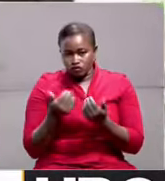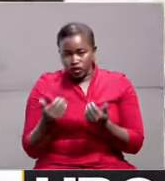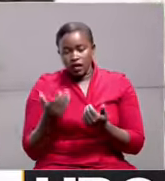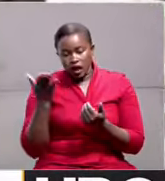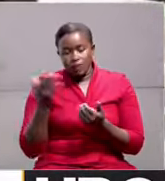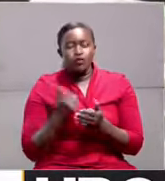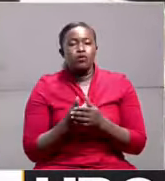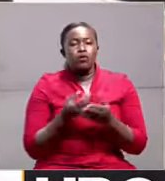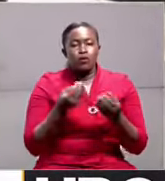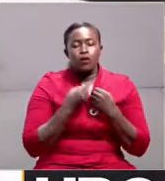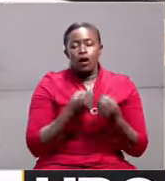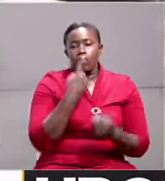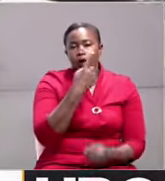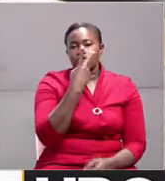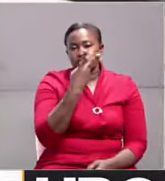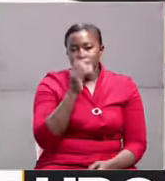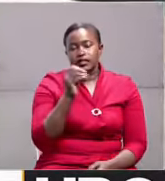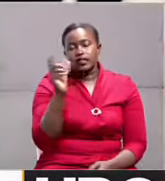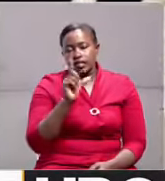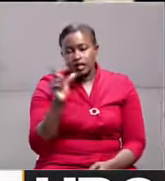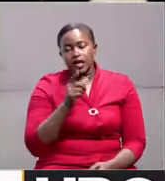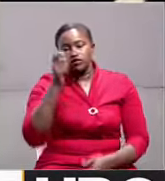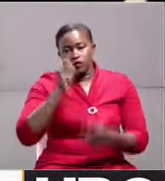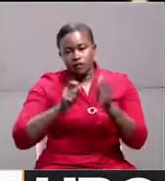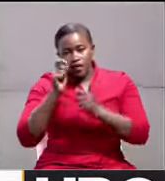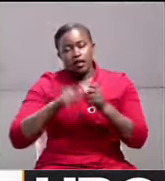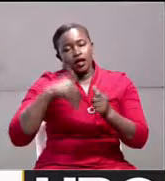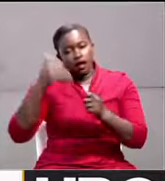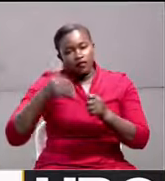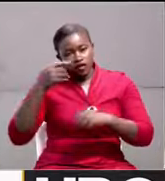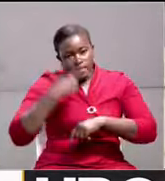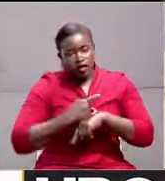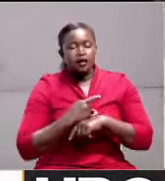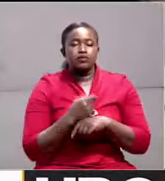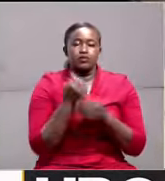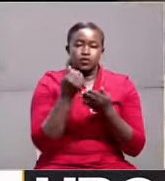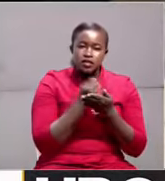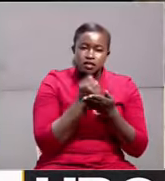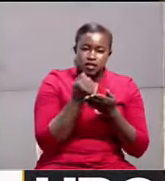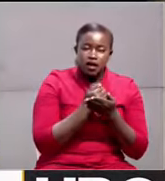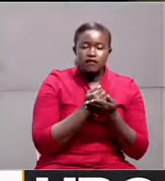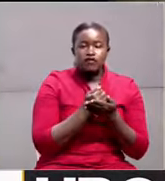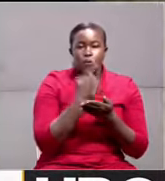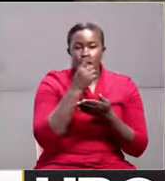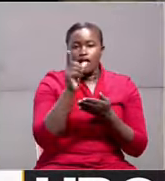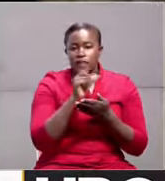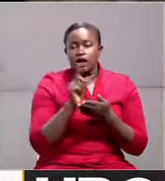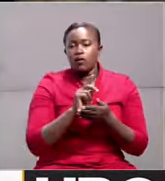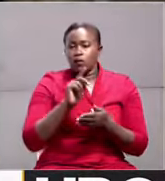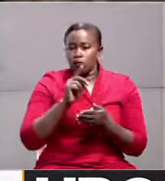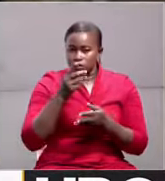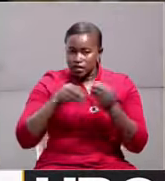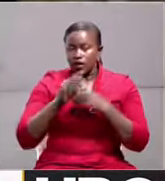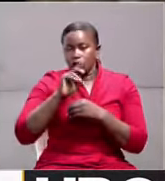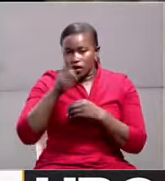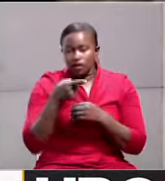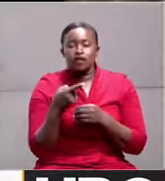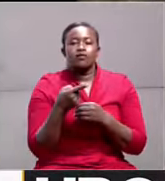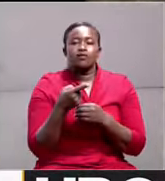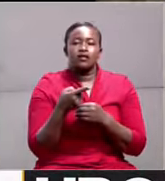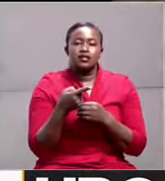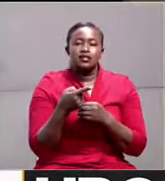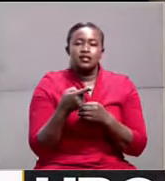are giving us 120 liters of milk every day. We are selling our liter of milk at 1,000 shillings farm gate